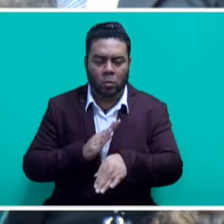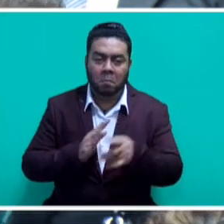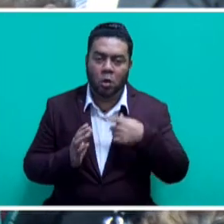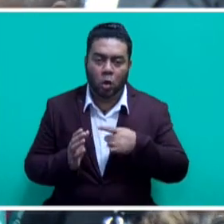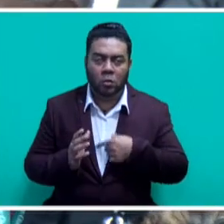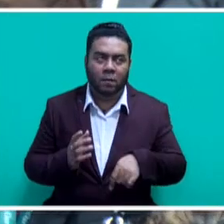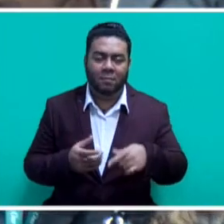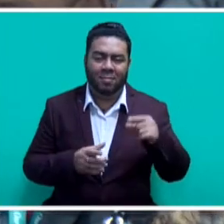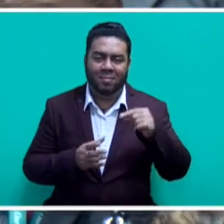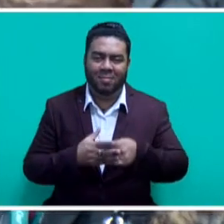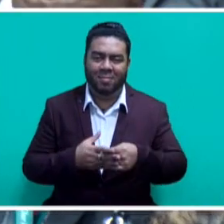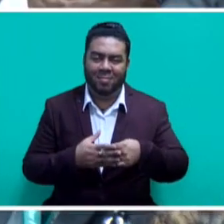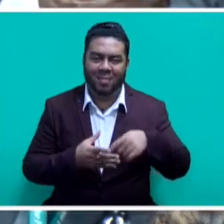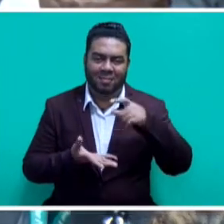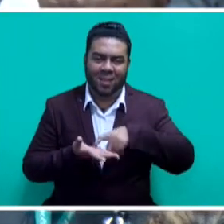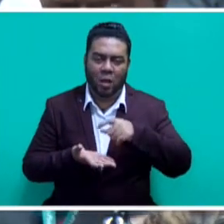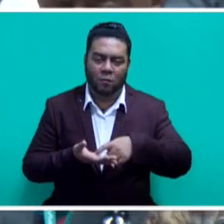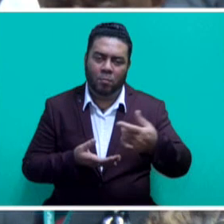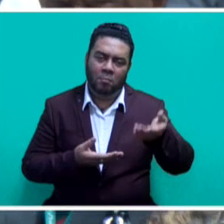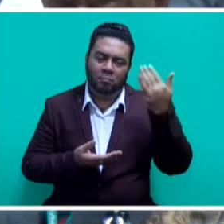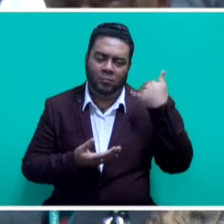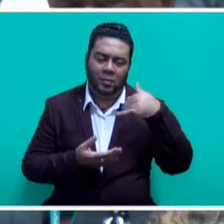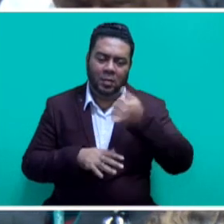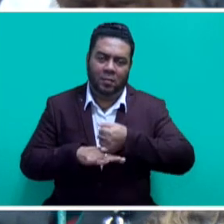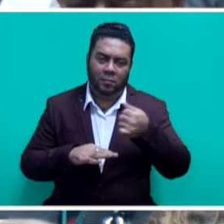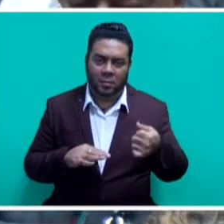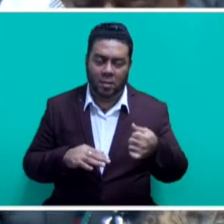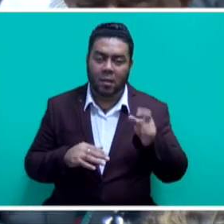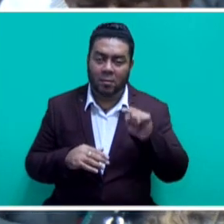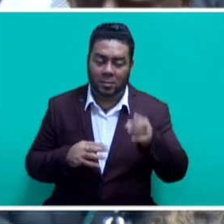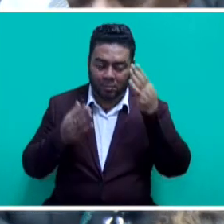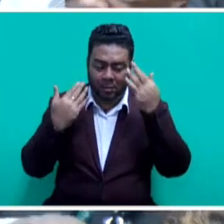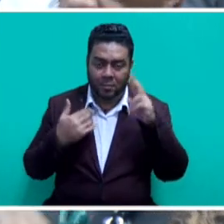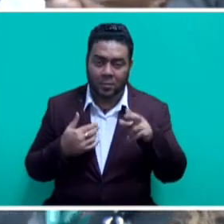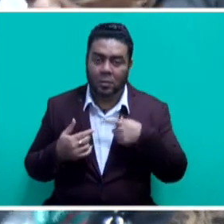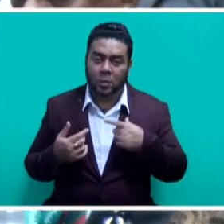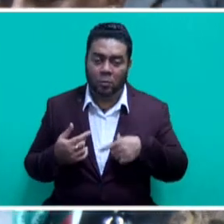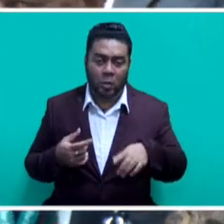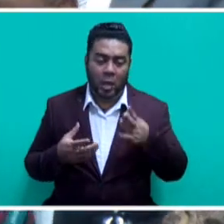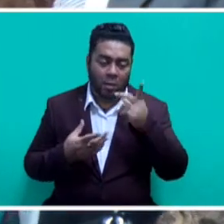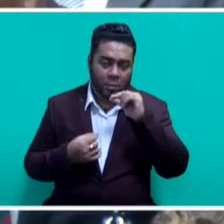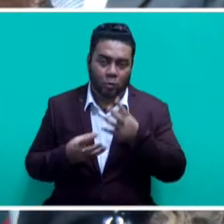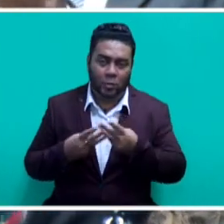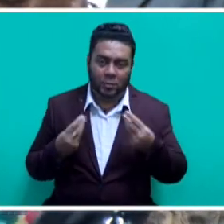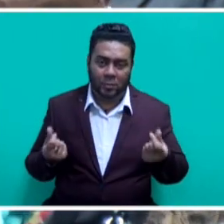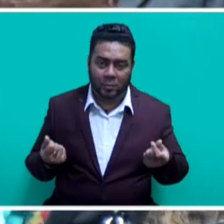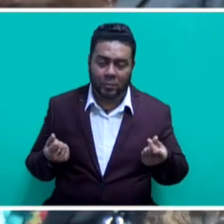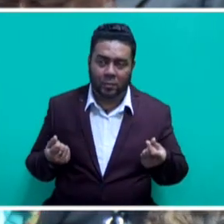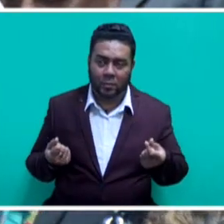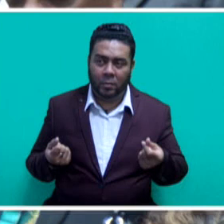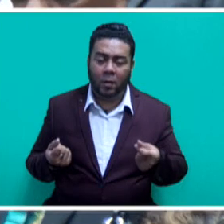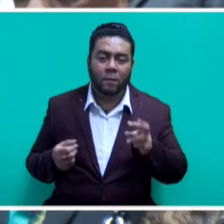of the past decades under the past government. Mr. Speaker, therefore, we are able to resolve the legacy debt issue